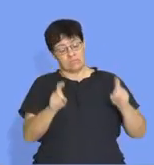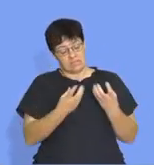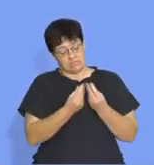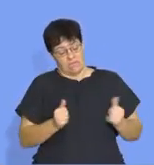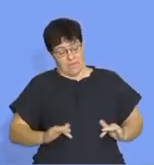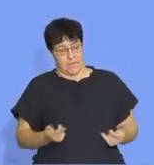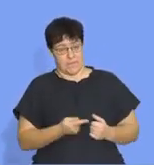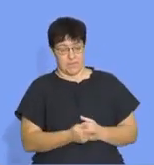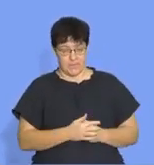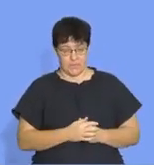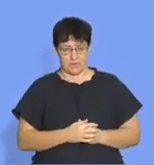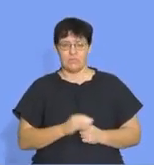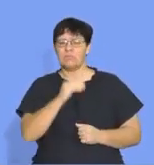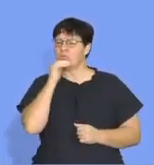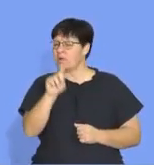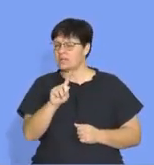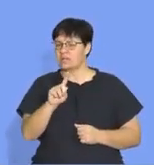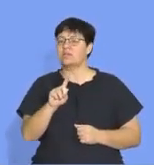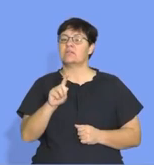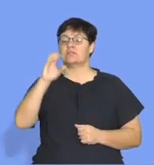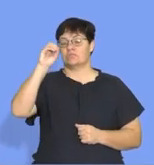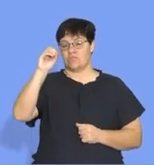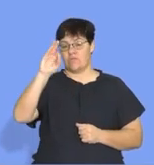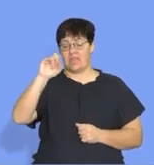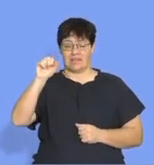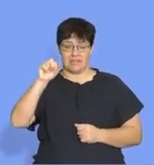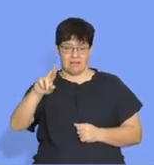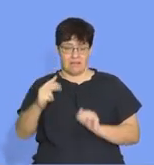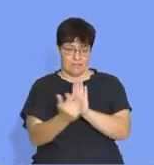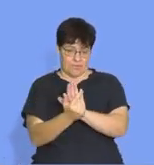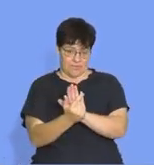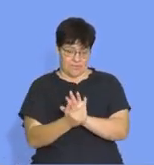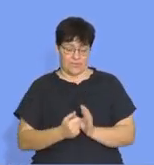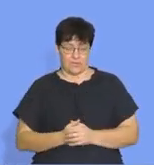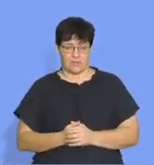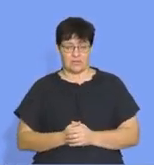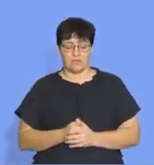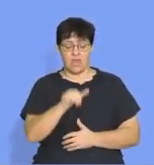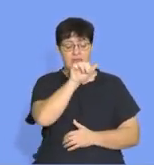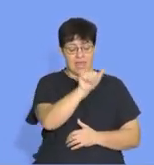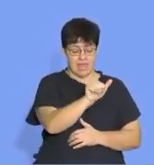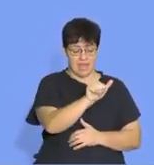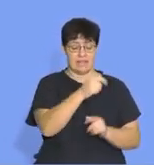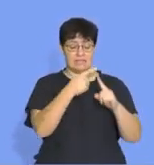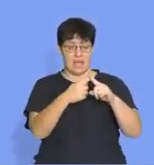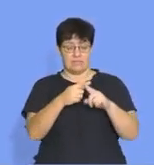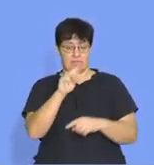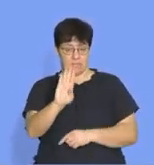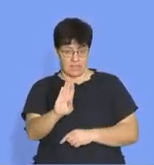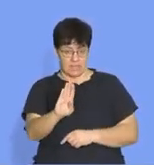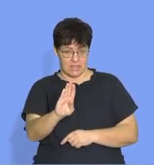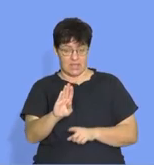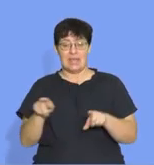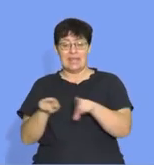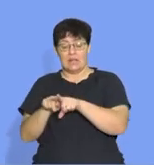solving, which is actually called the zero factor law, says that if A multiplied by B is